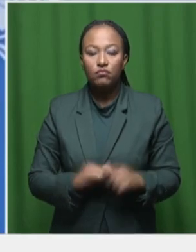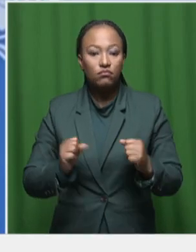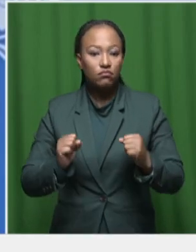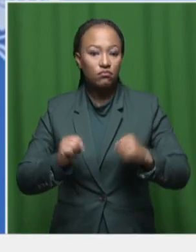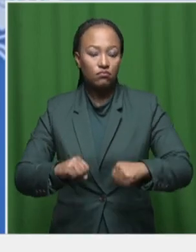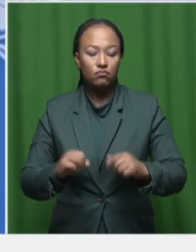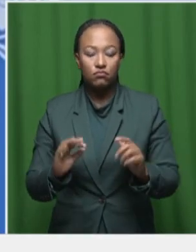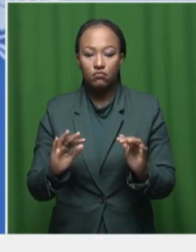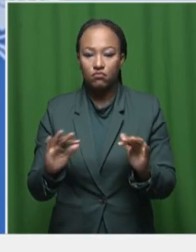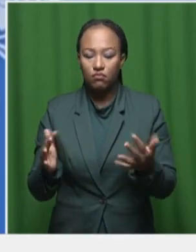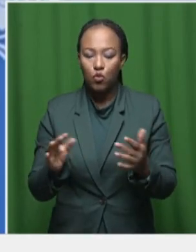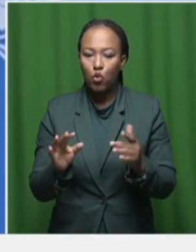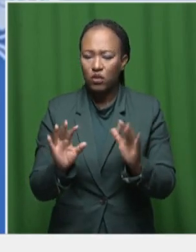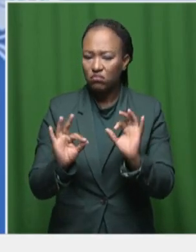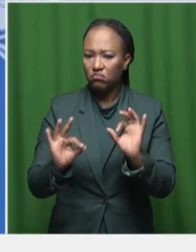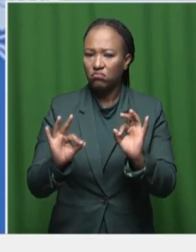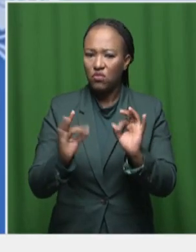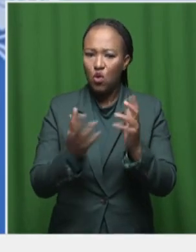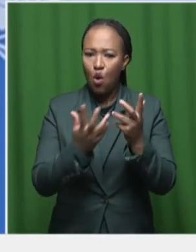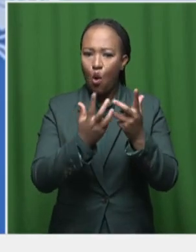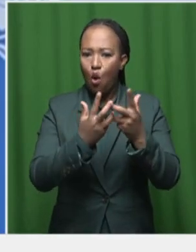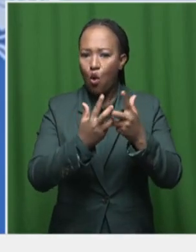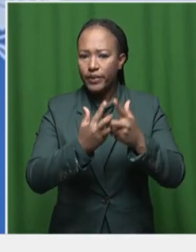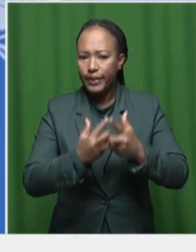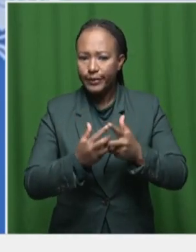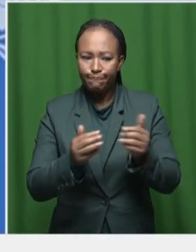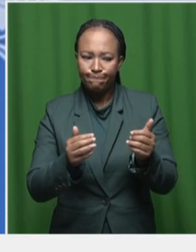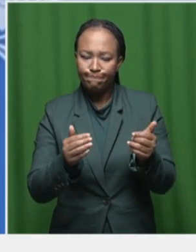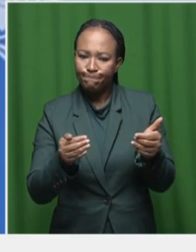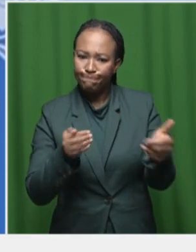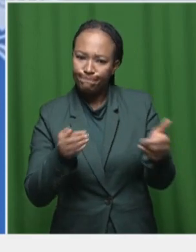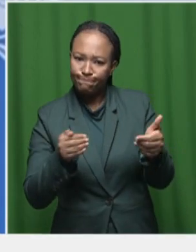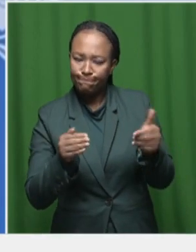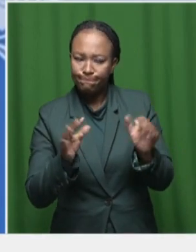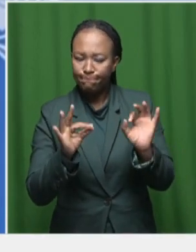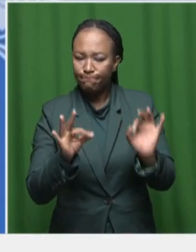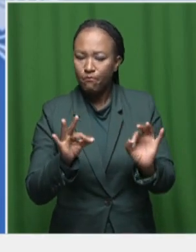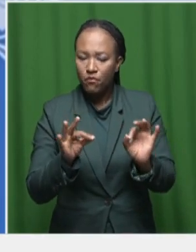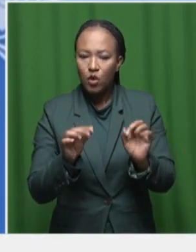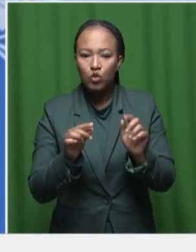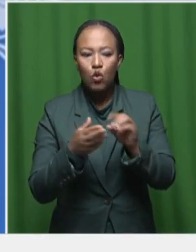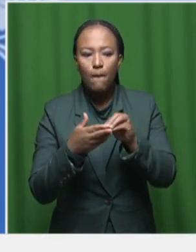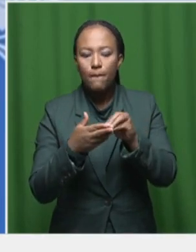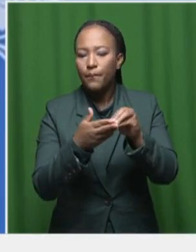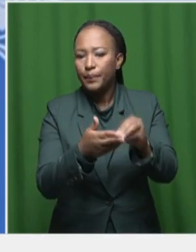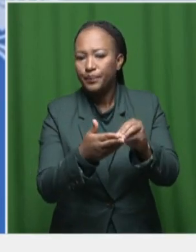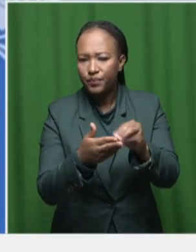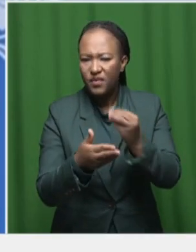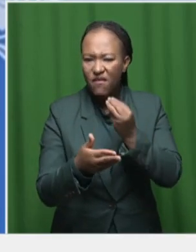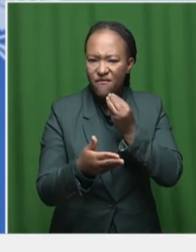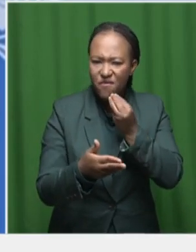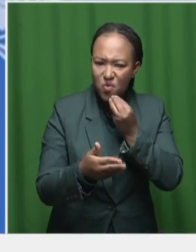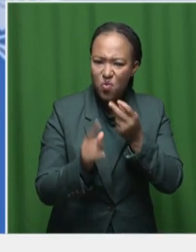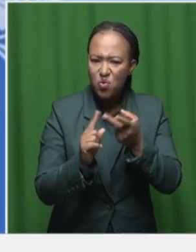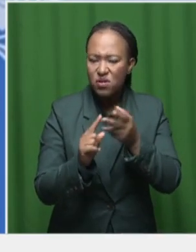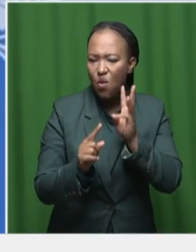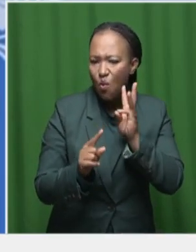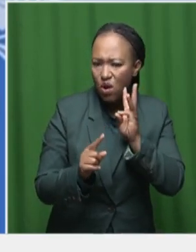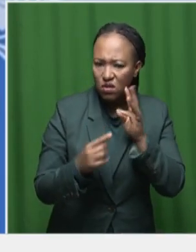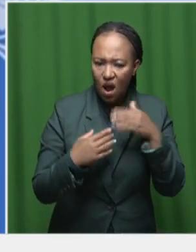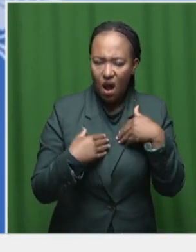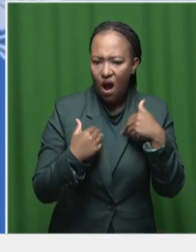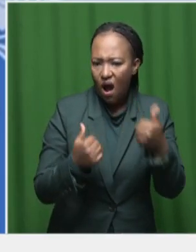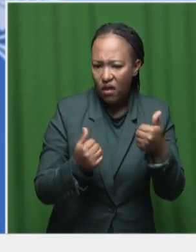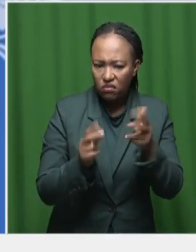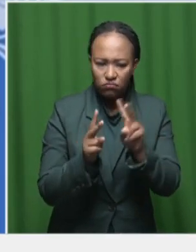the proper coordination of humanitarian aid, on ensuring that we see a scaling up of humanitarian aid that